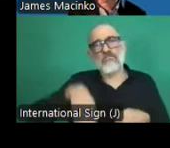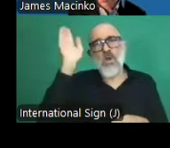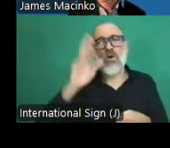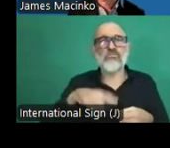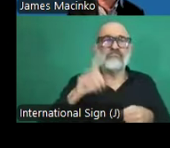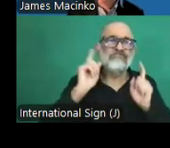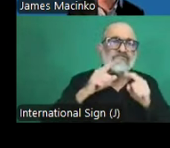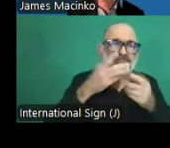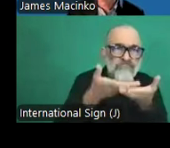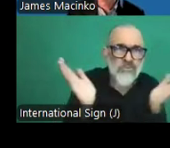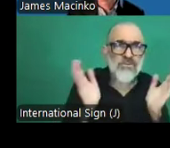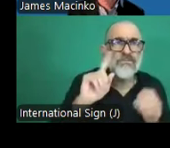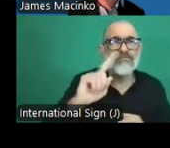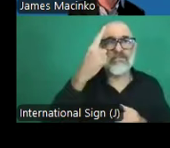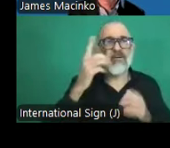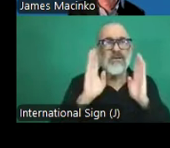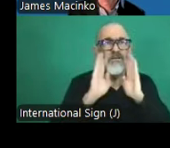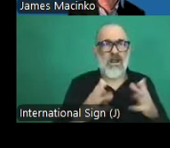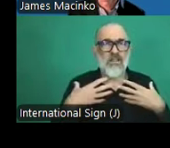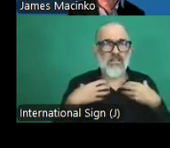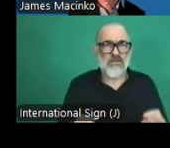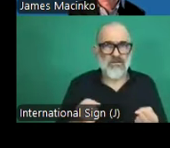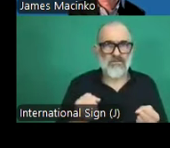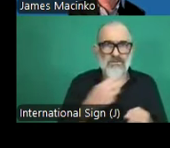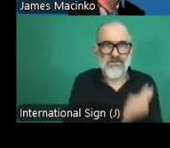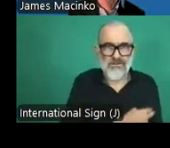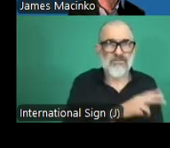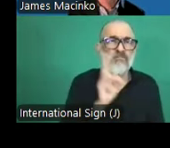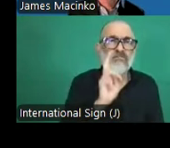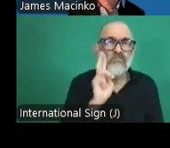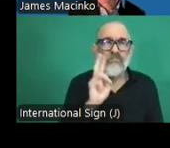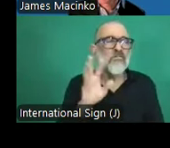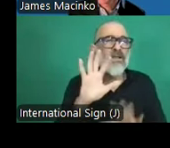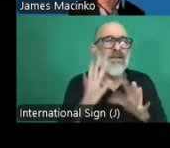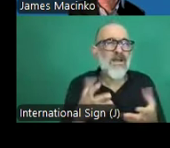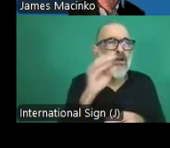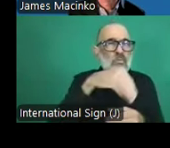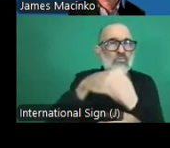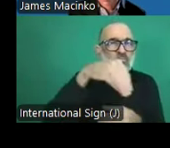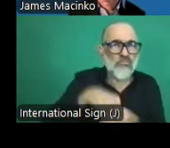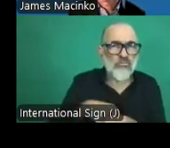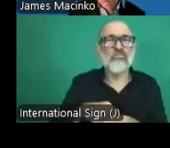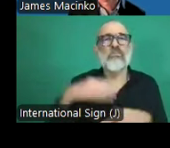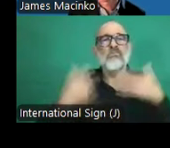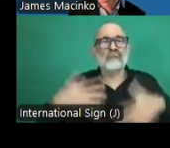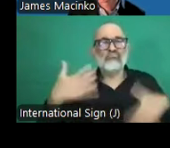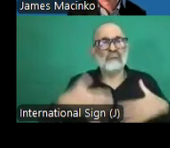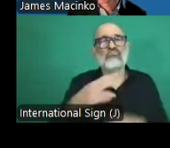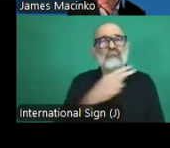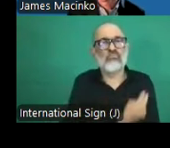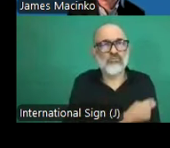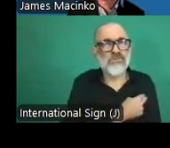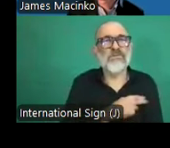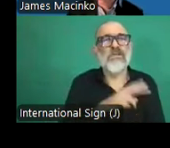indicator. And the rate of seeking a hospital for those with an injury, as opposed to those looking for preventive